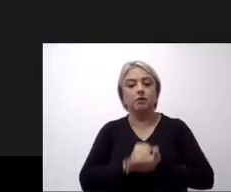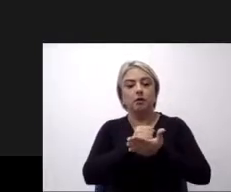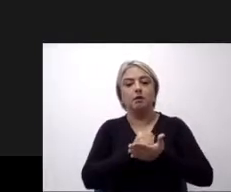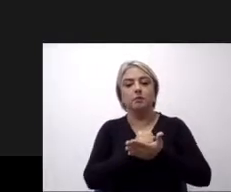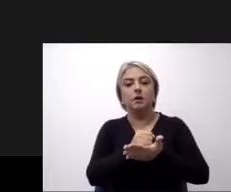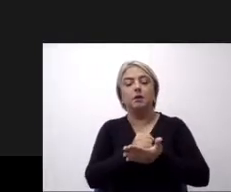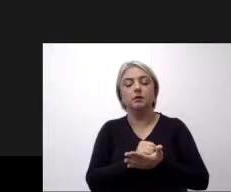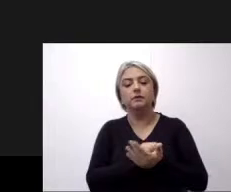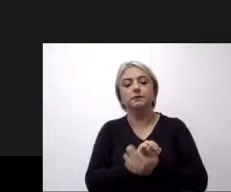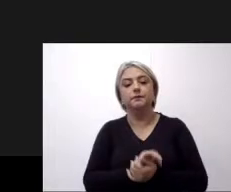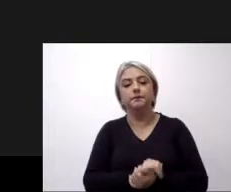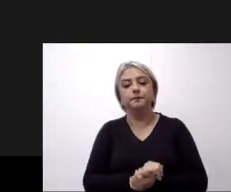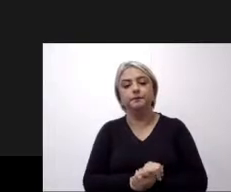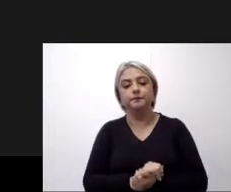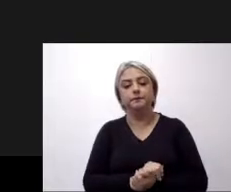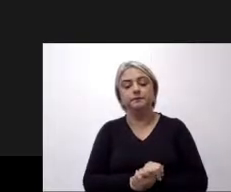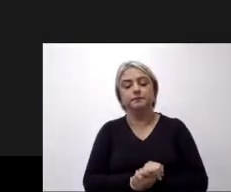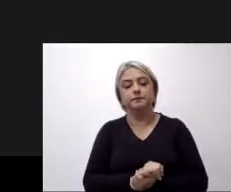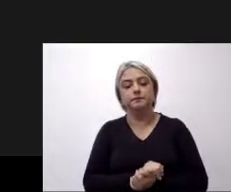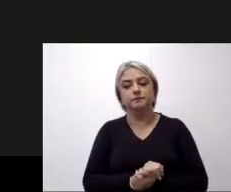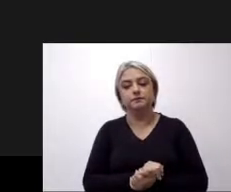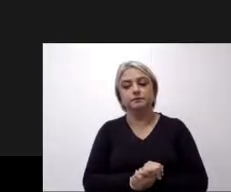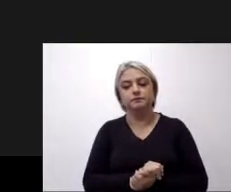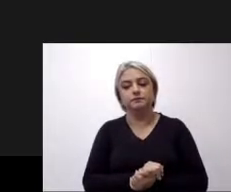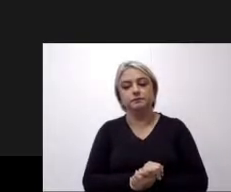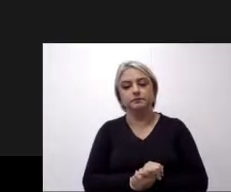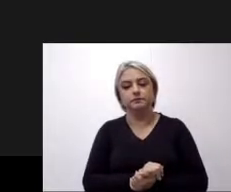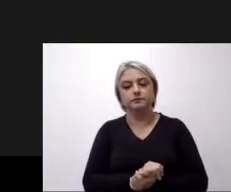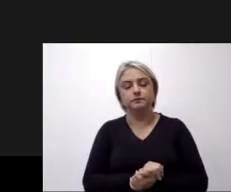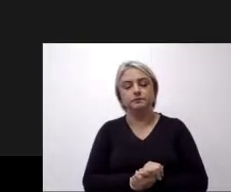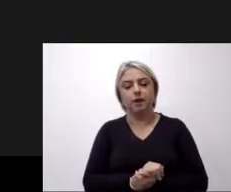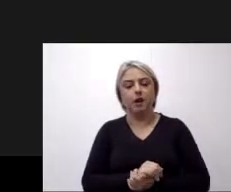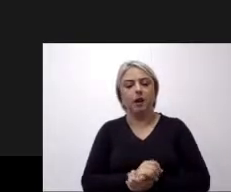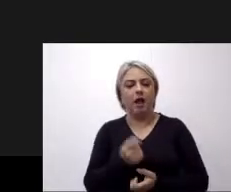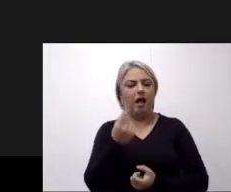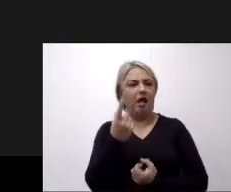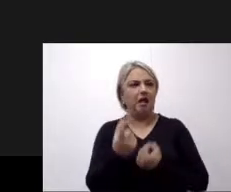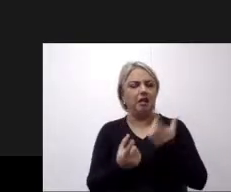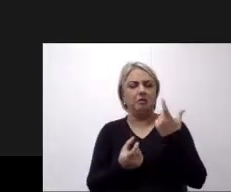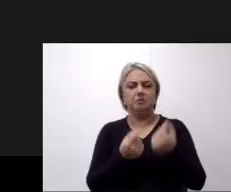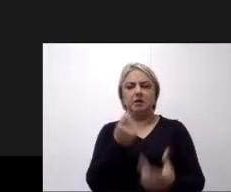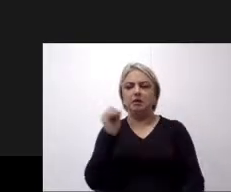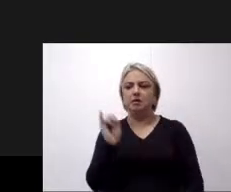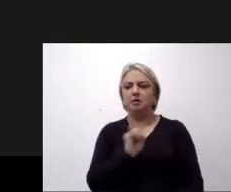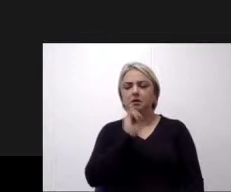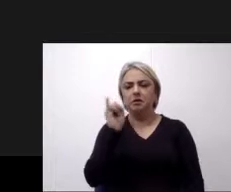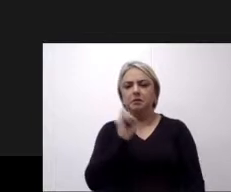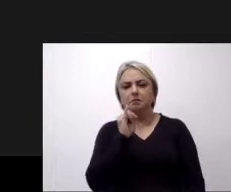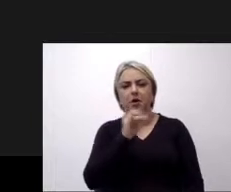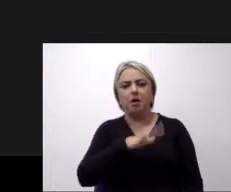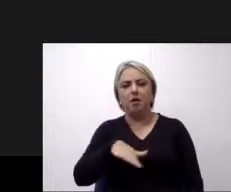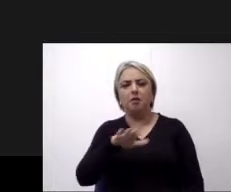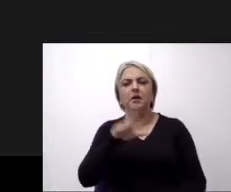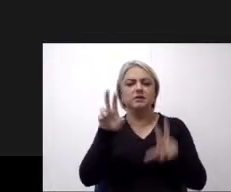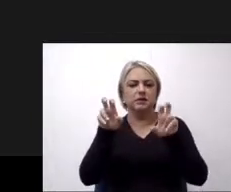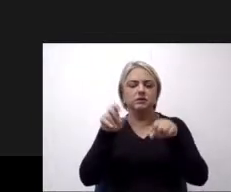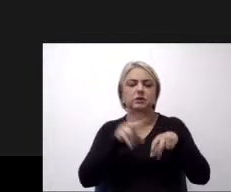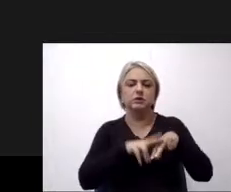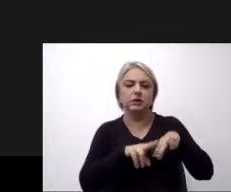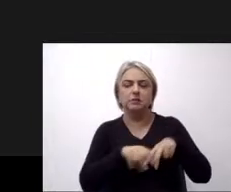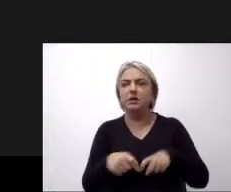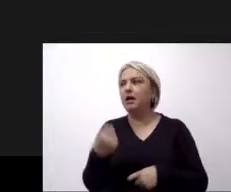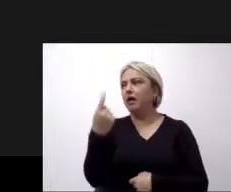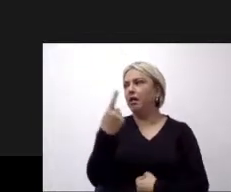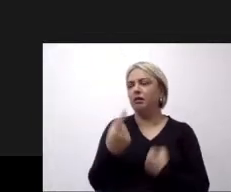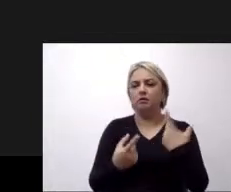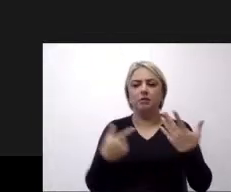care for the gender dimensions of their life and rarely actively promote gender equality in